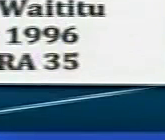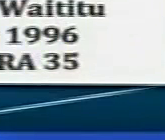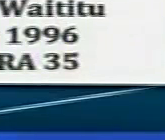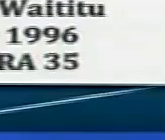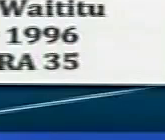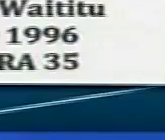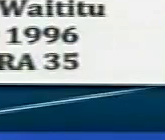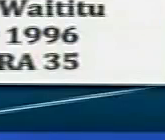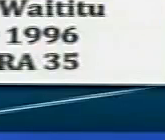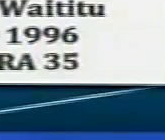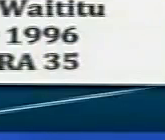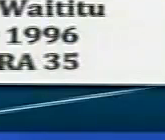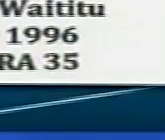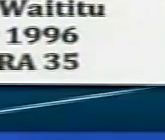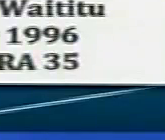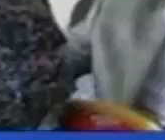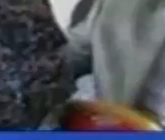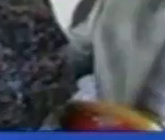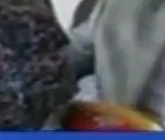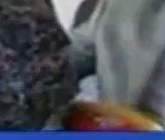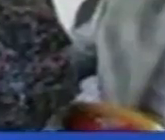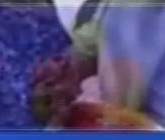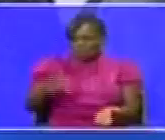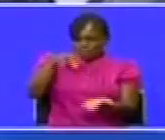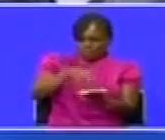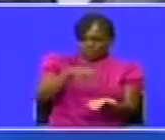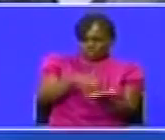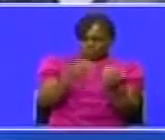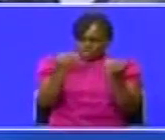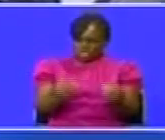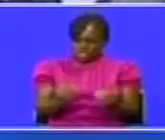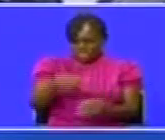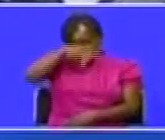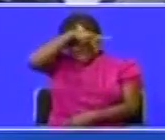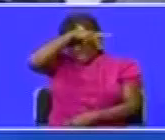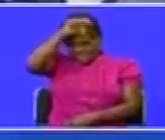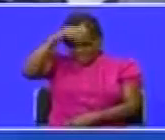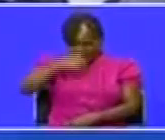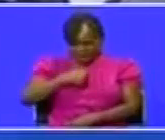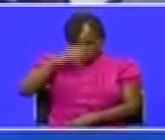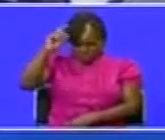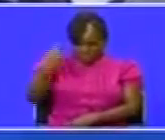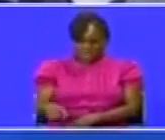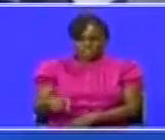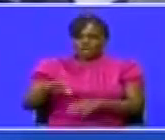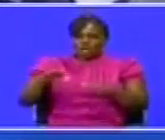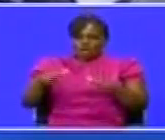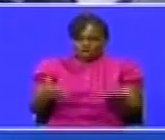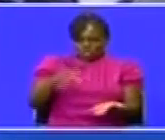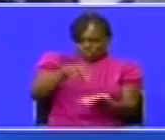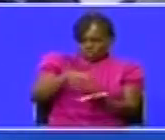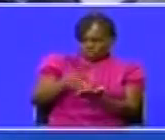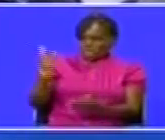shortcut in running for office as Nairobi governor, a position that requires one to possess a university degree, or the current